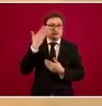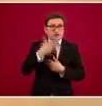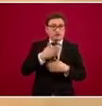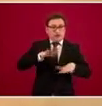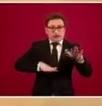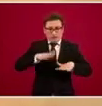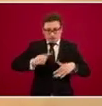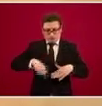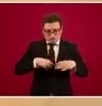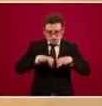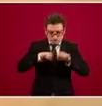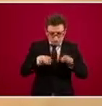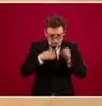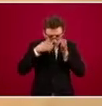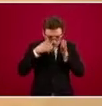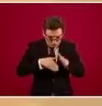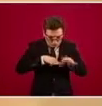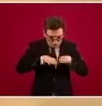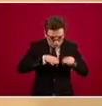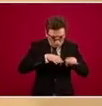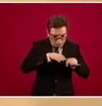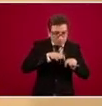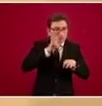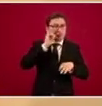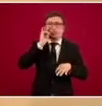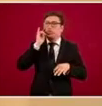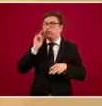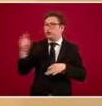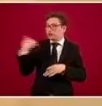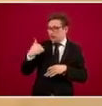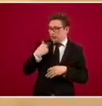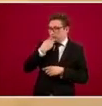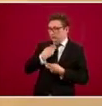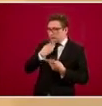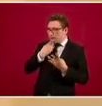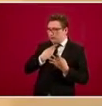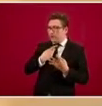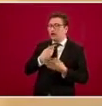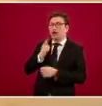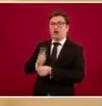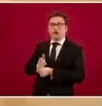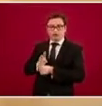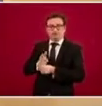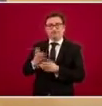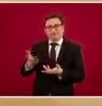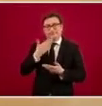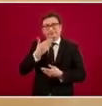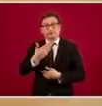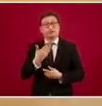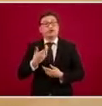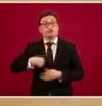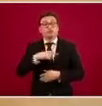Twitter because their input is important.